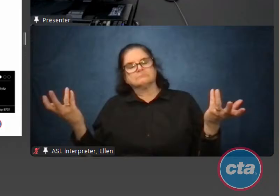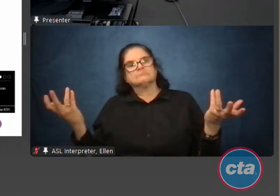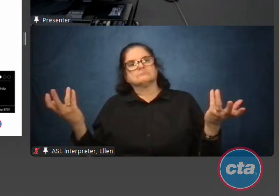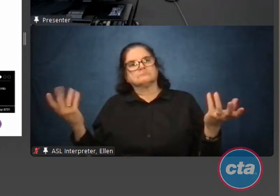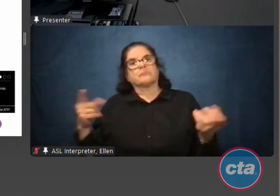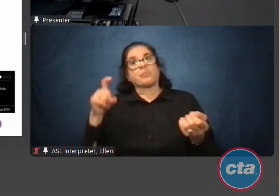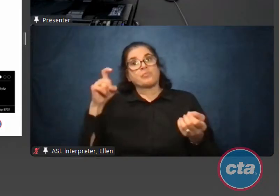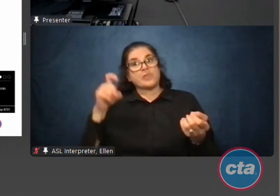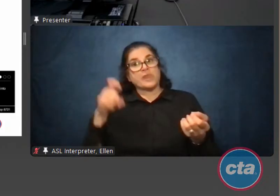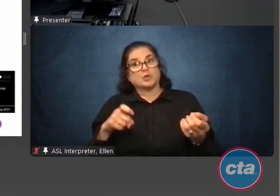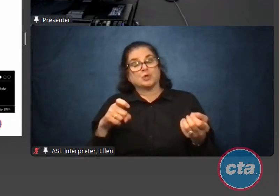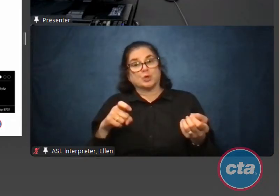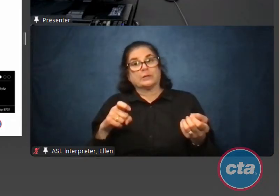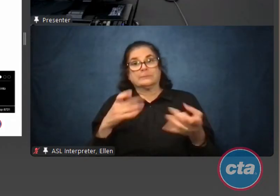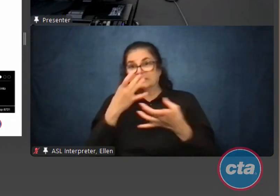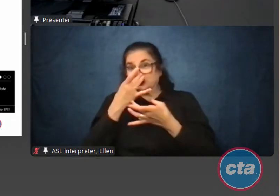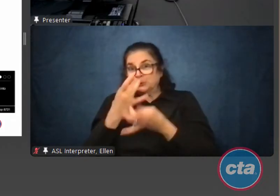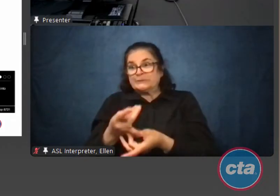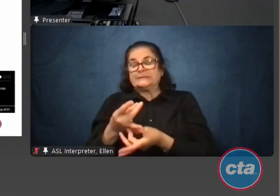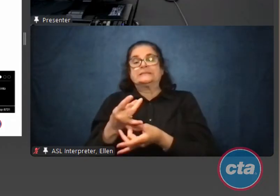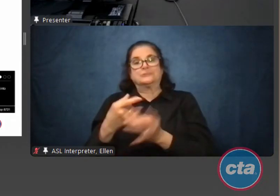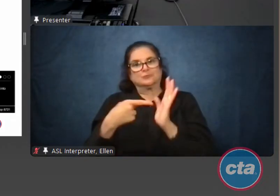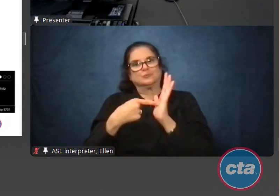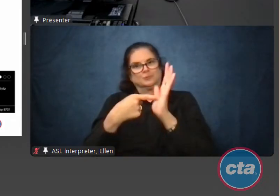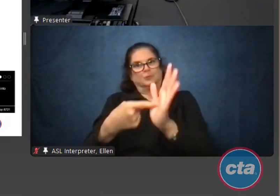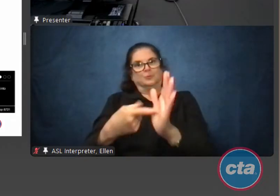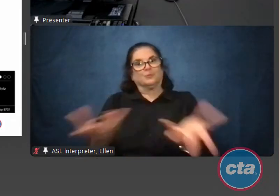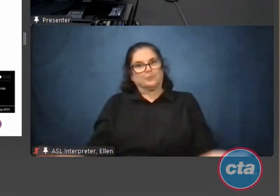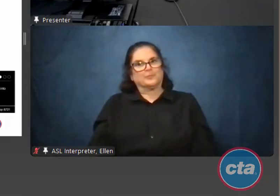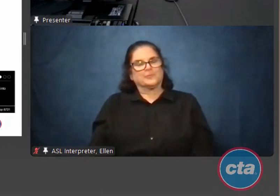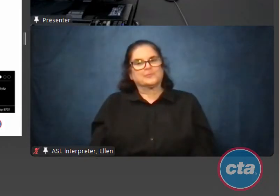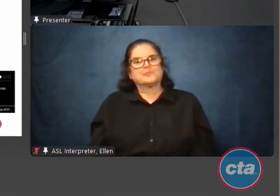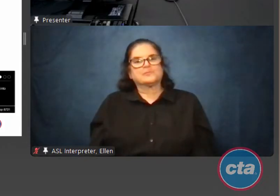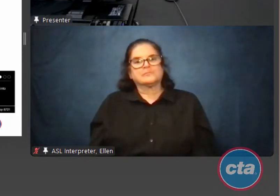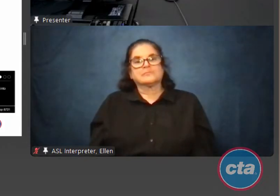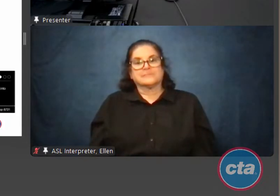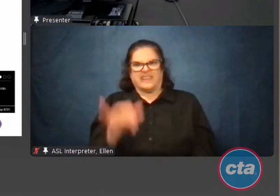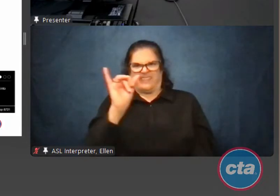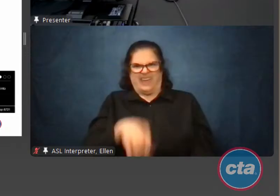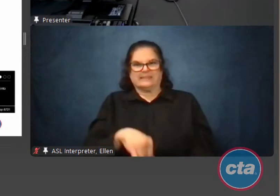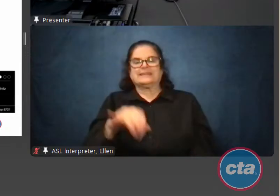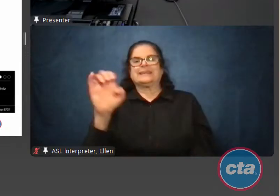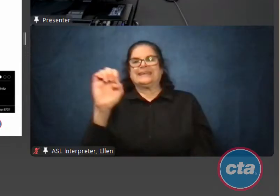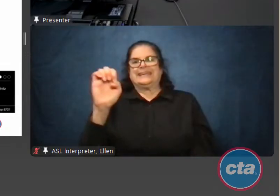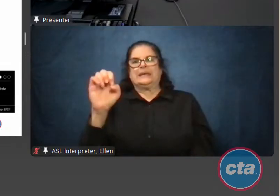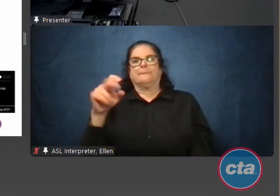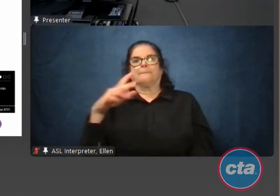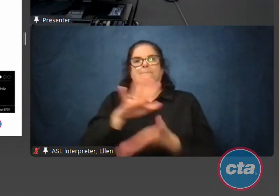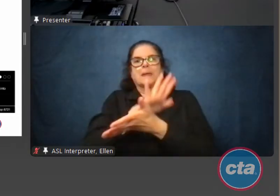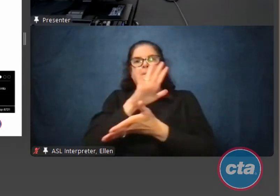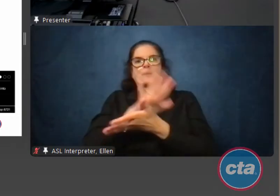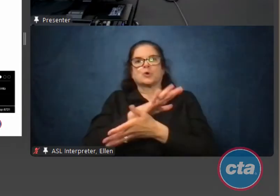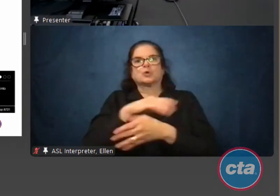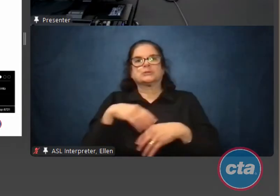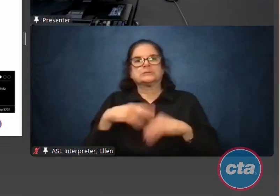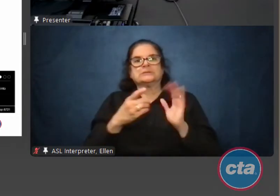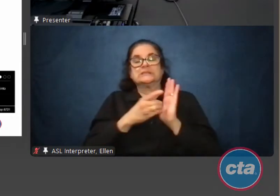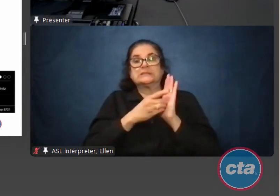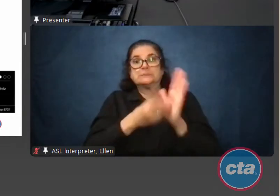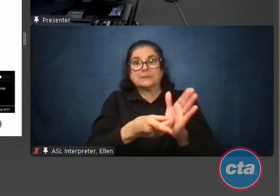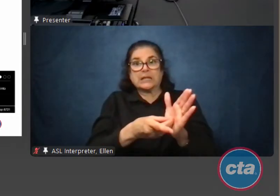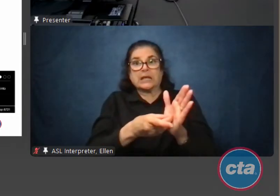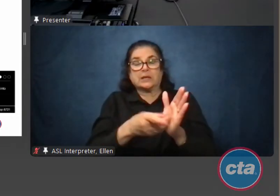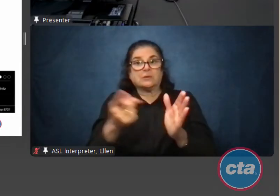should hopefully still be interesting to look at. So that's the update for the e-paper displays today. Do you have any questions for